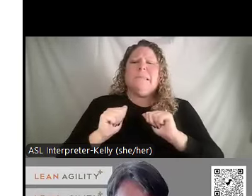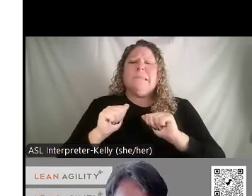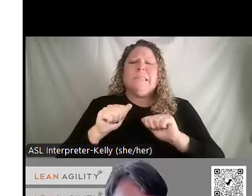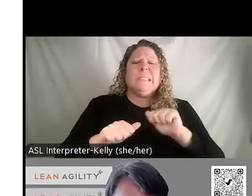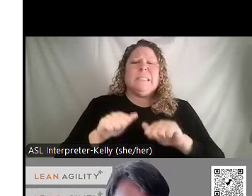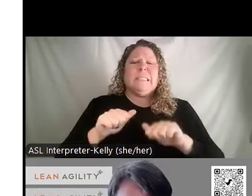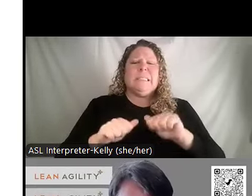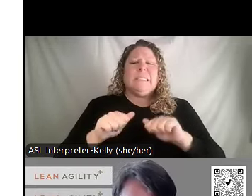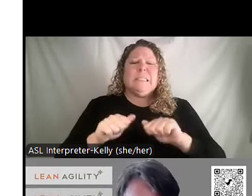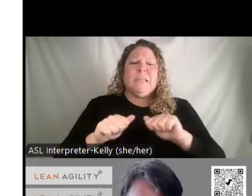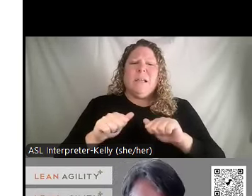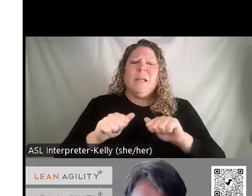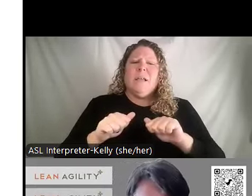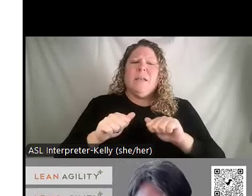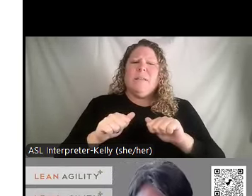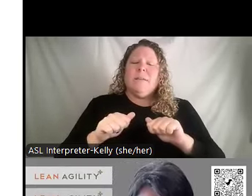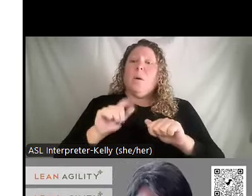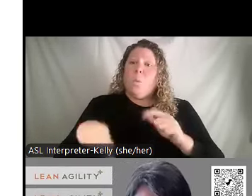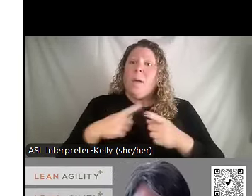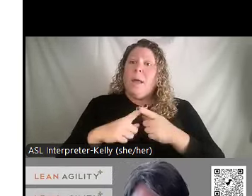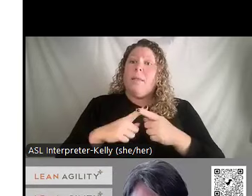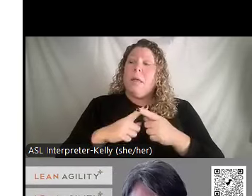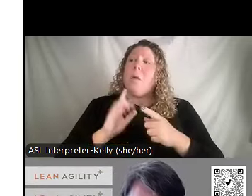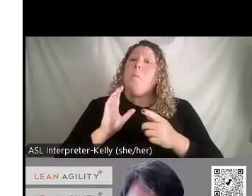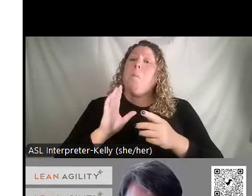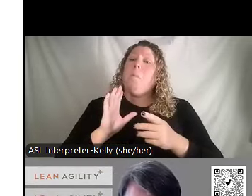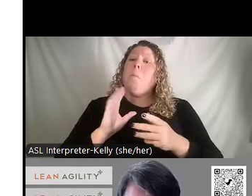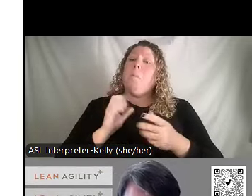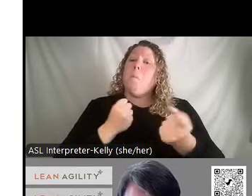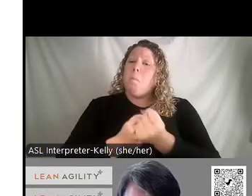because they're highly convincing when they